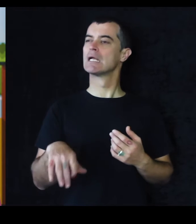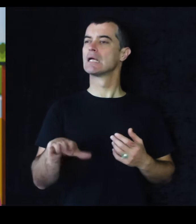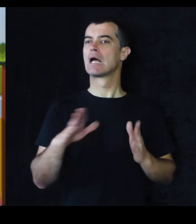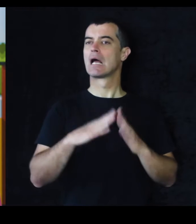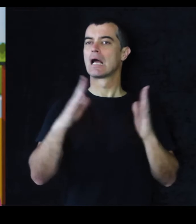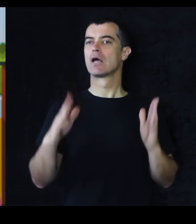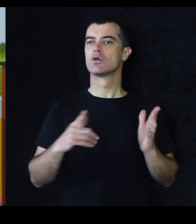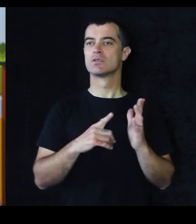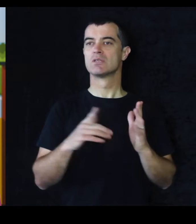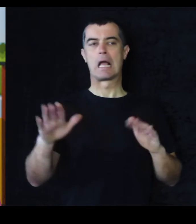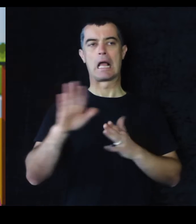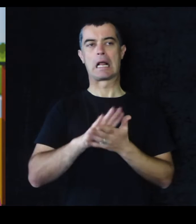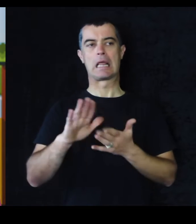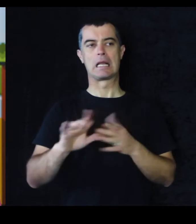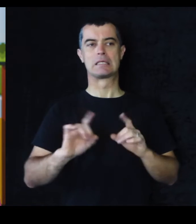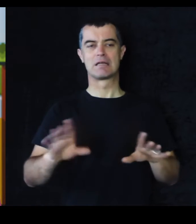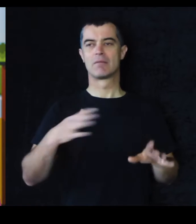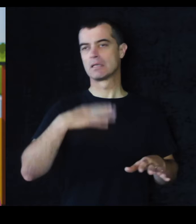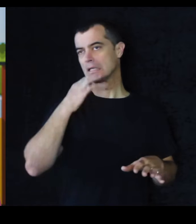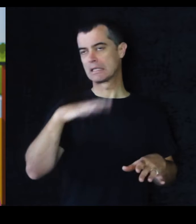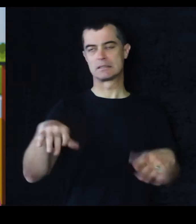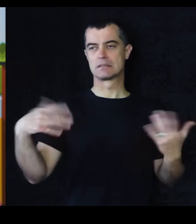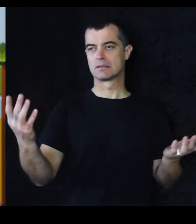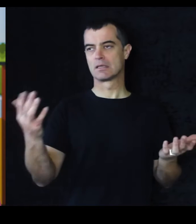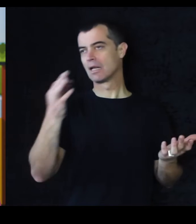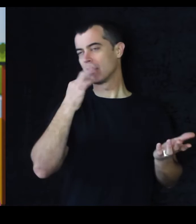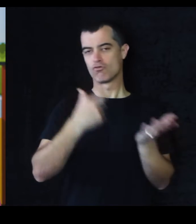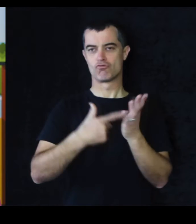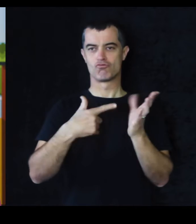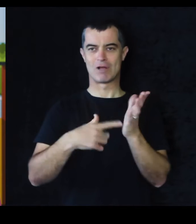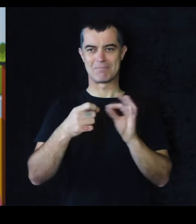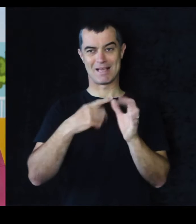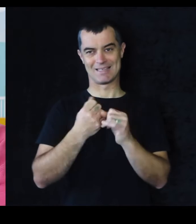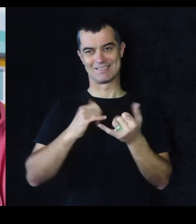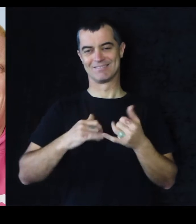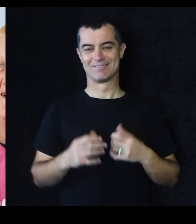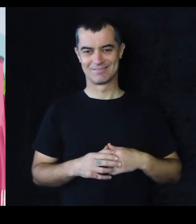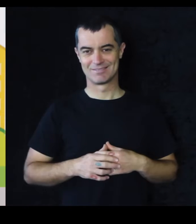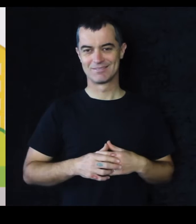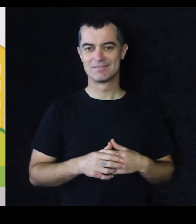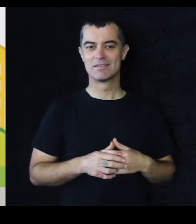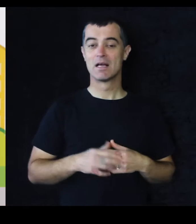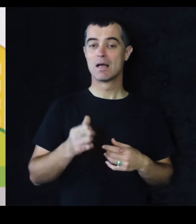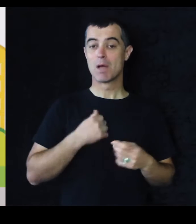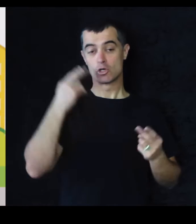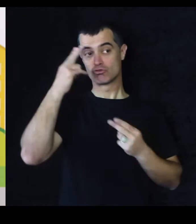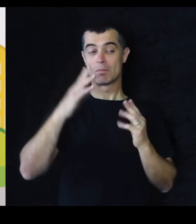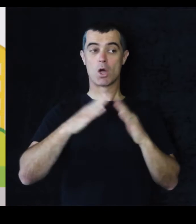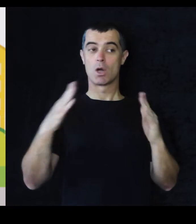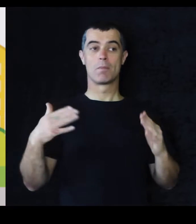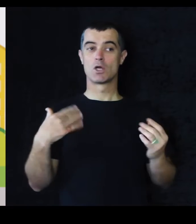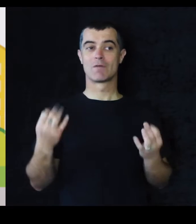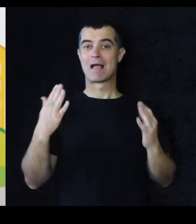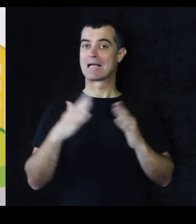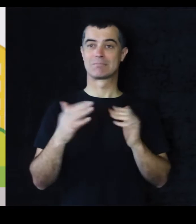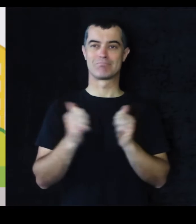the house to clean itself because the kids are just little rat bags. And my dream home, I don't have a